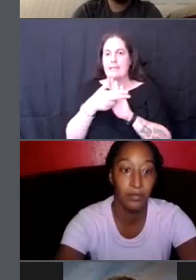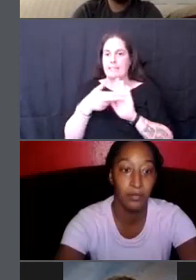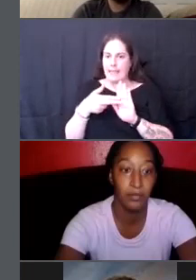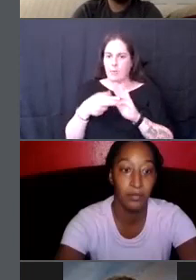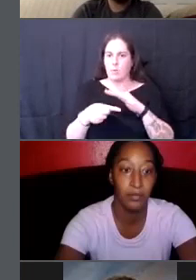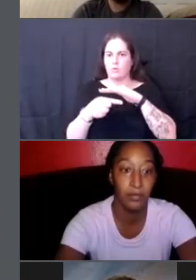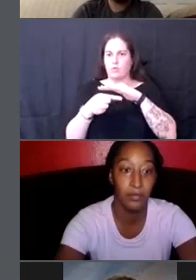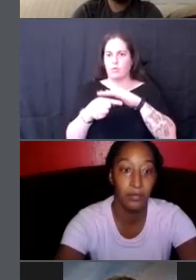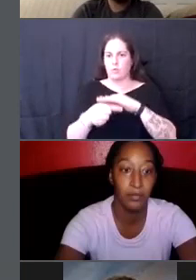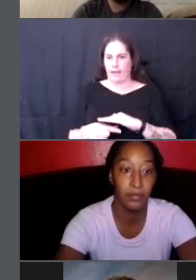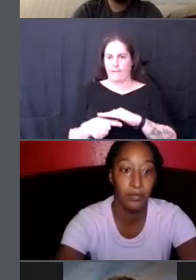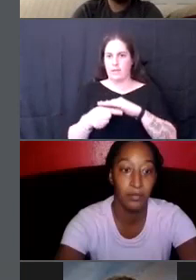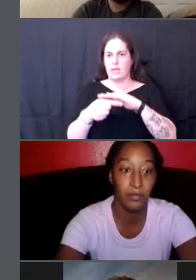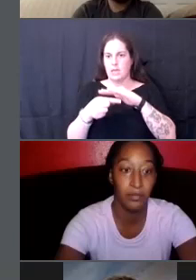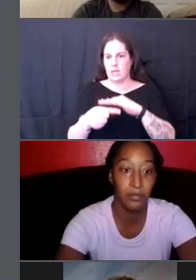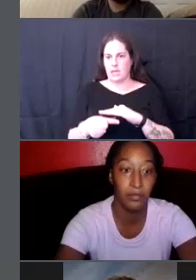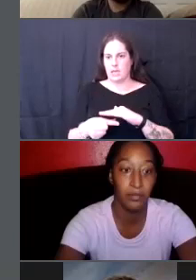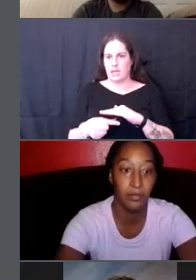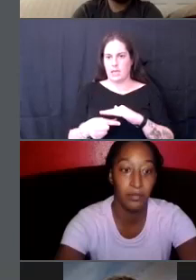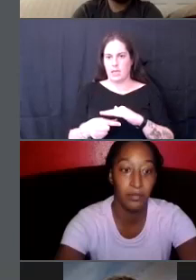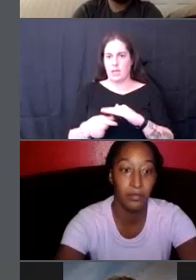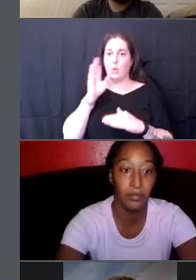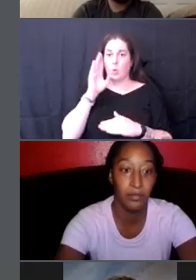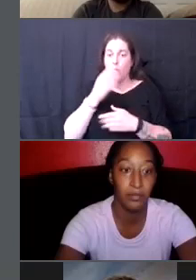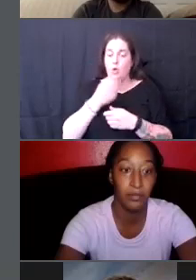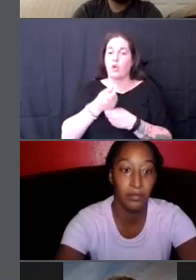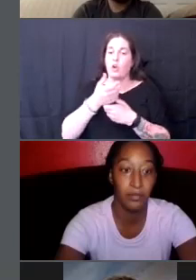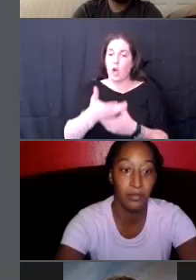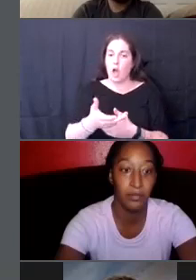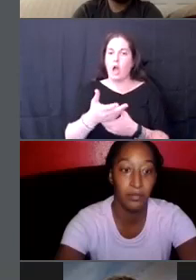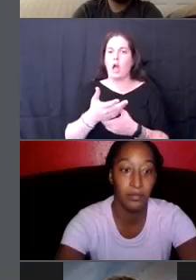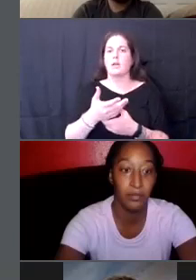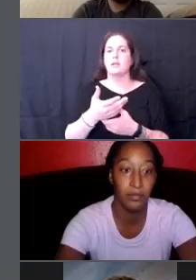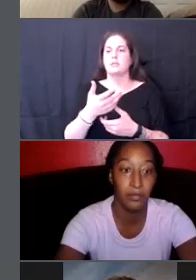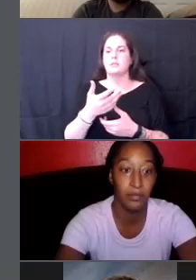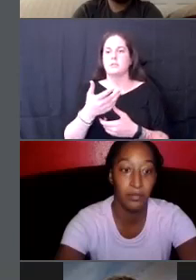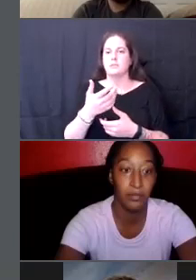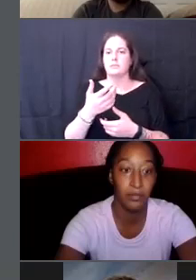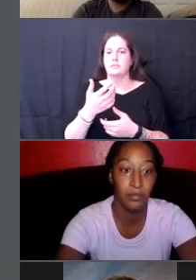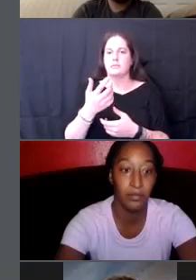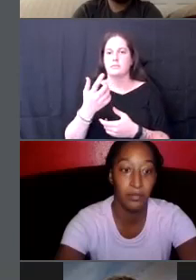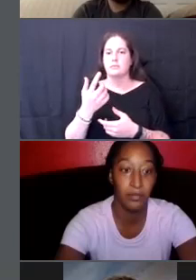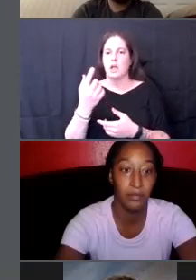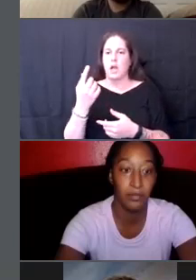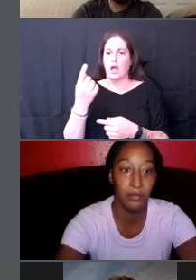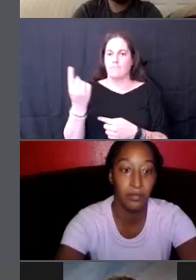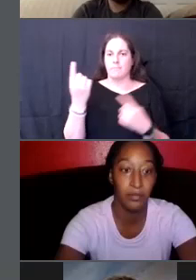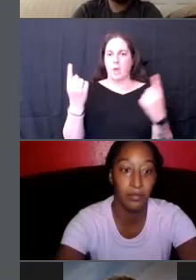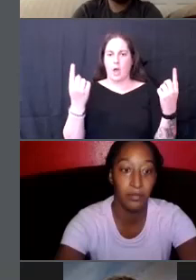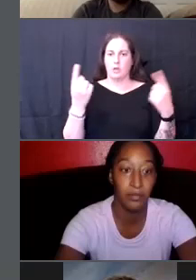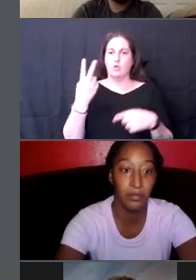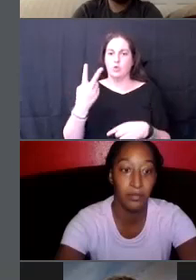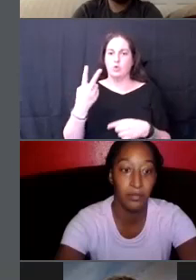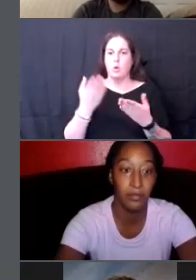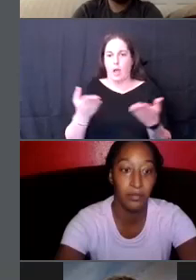that can cause objects to be attracted to one another. In fact, he comes up